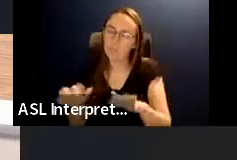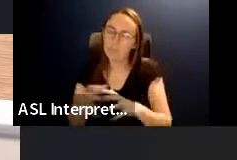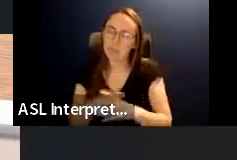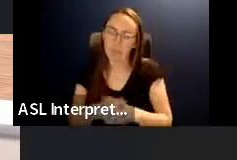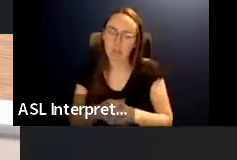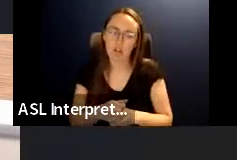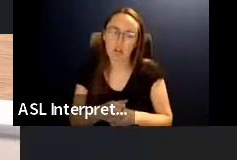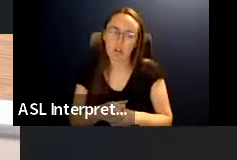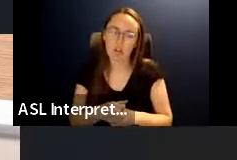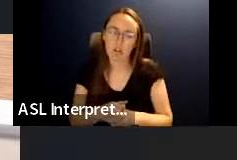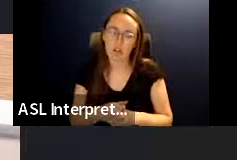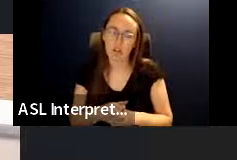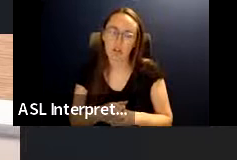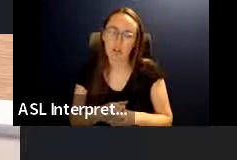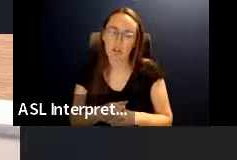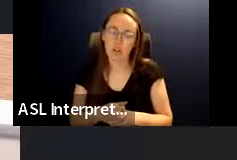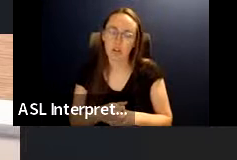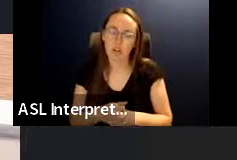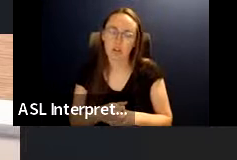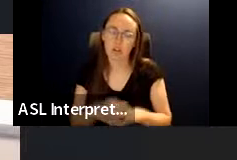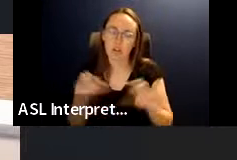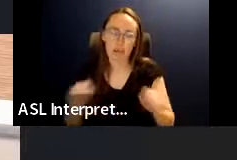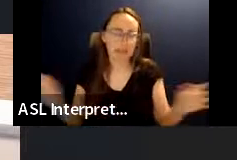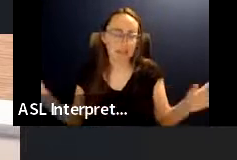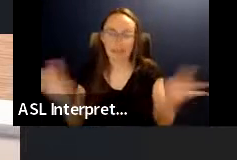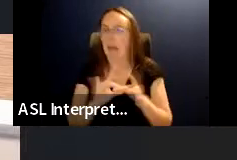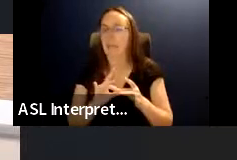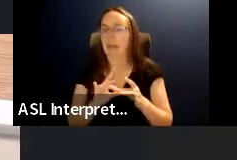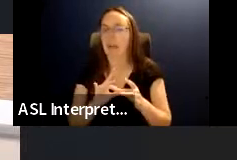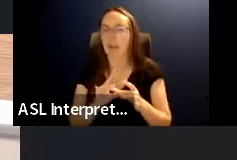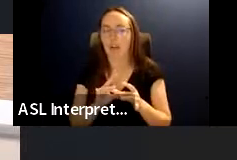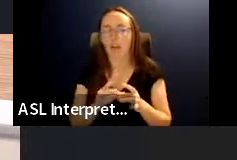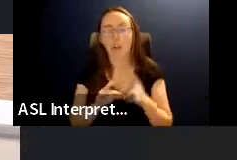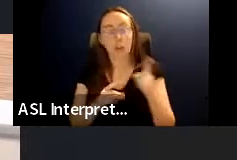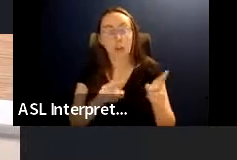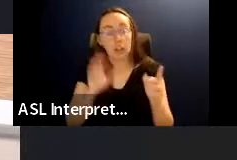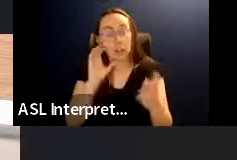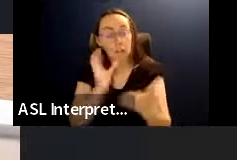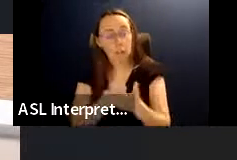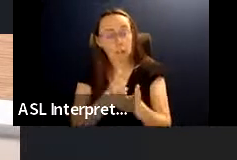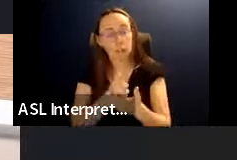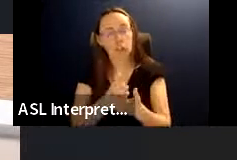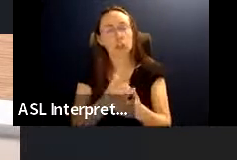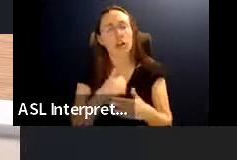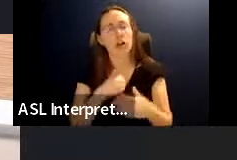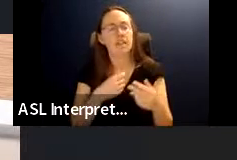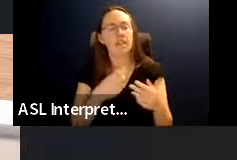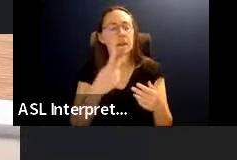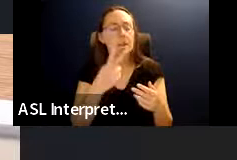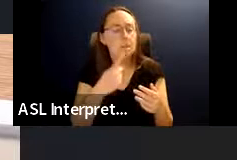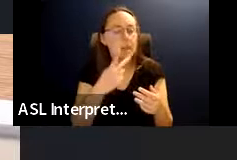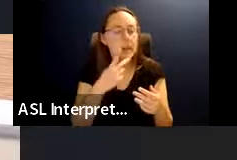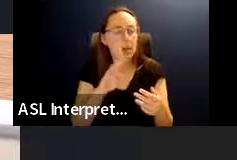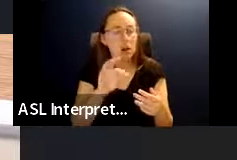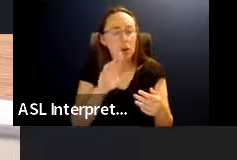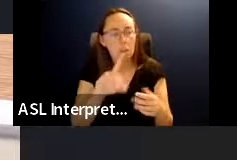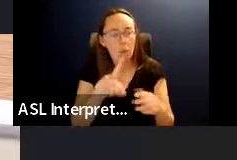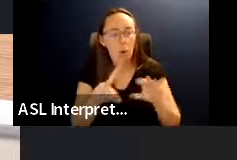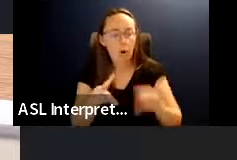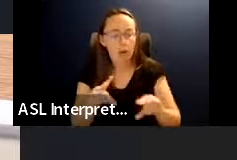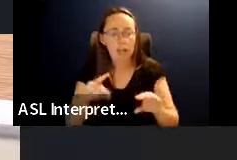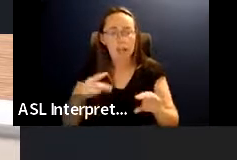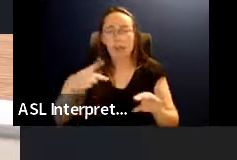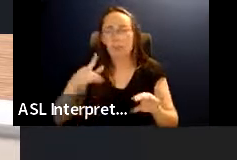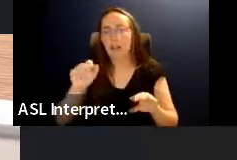snapping things together. In this particular picture, there's pink board, there's corrugated plastic mounted on top of pink board with